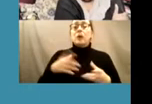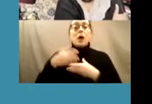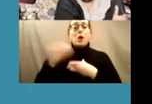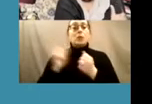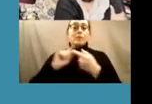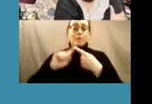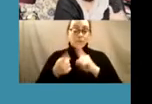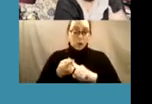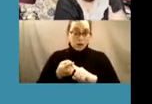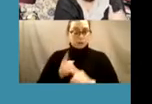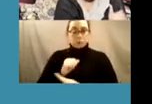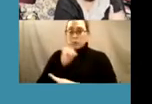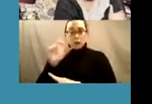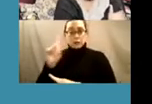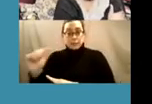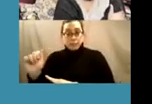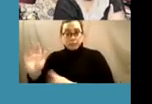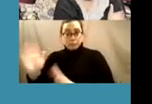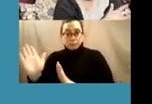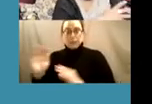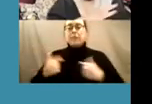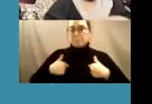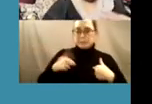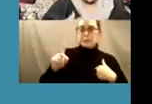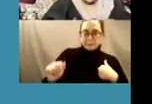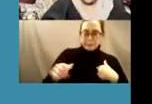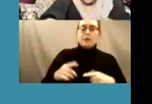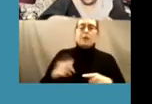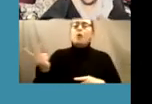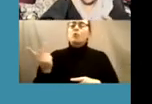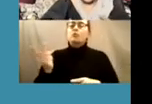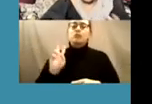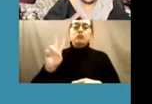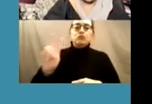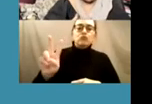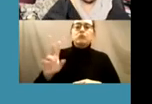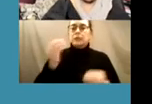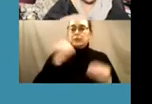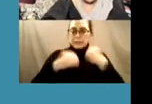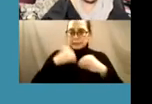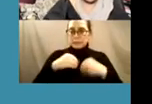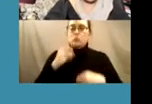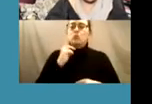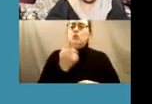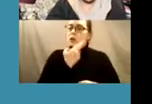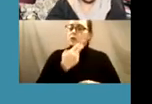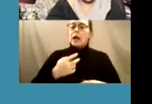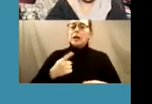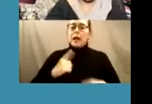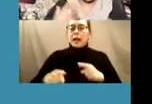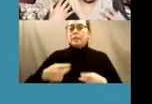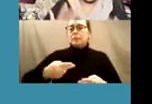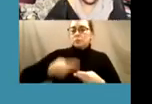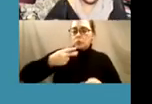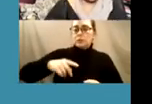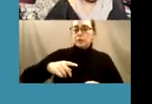who wasn't disabled, and they were at a diner. So they had, you know, cutlery and stuff on the table, and she was